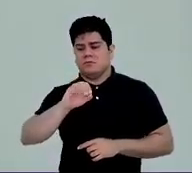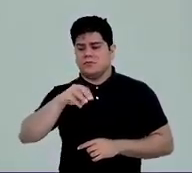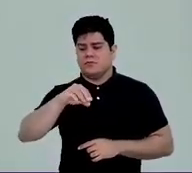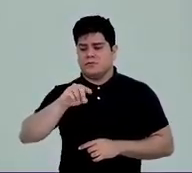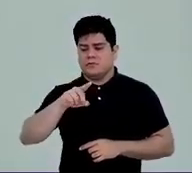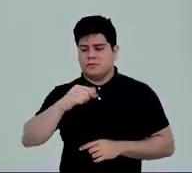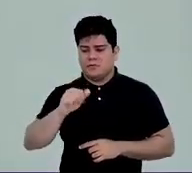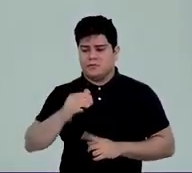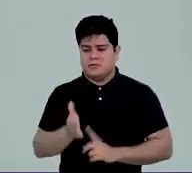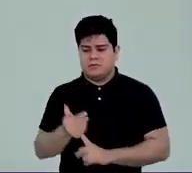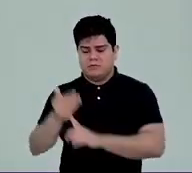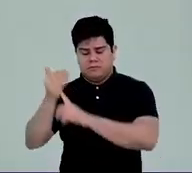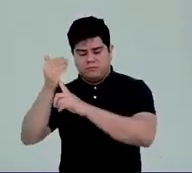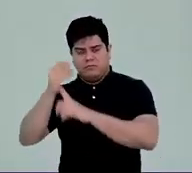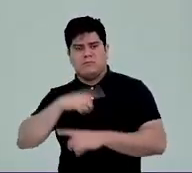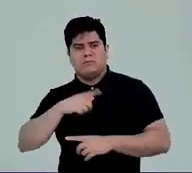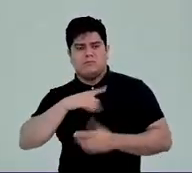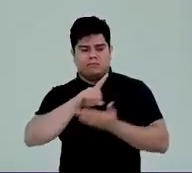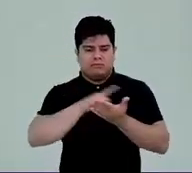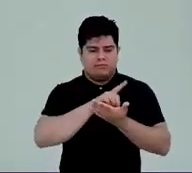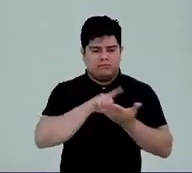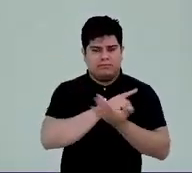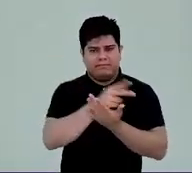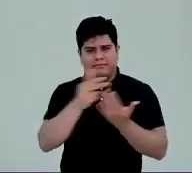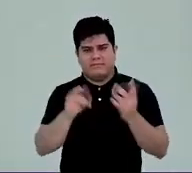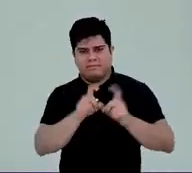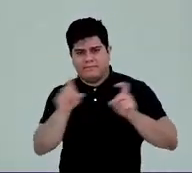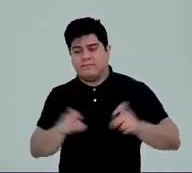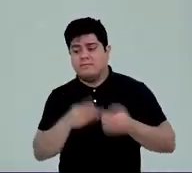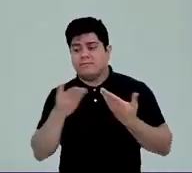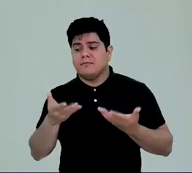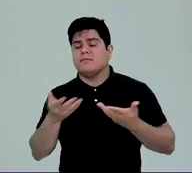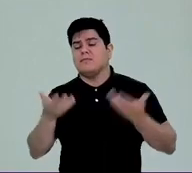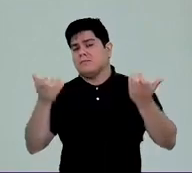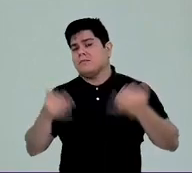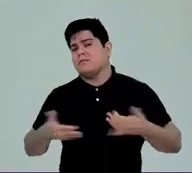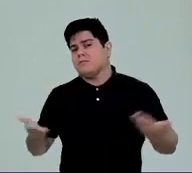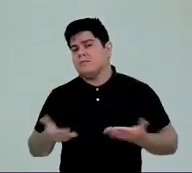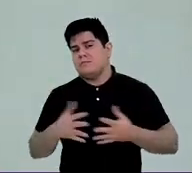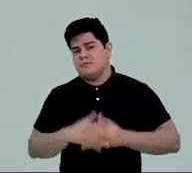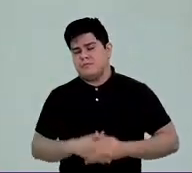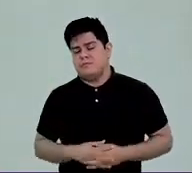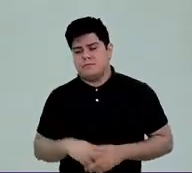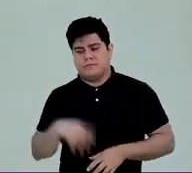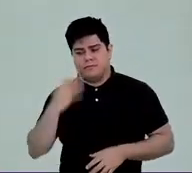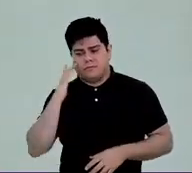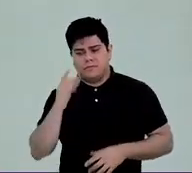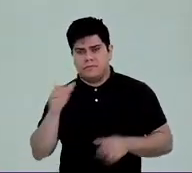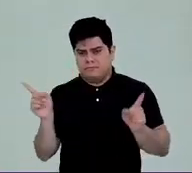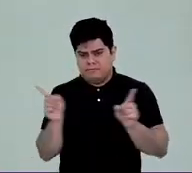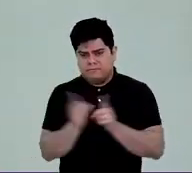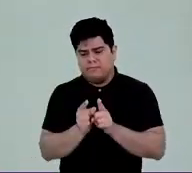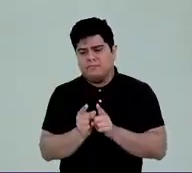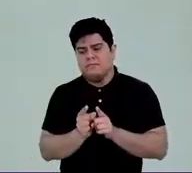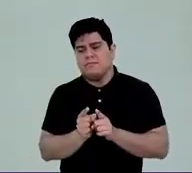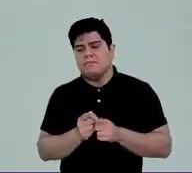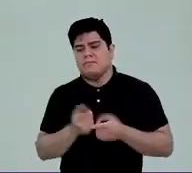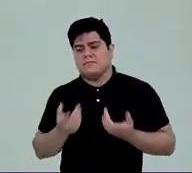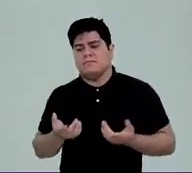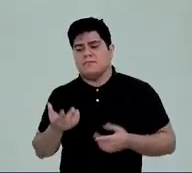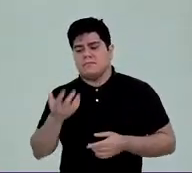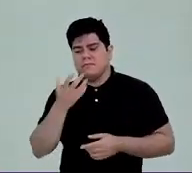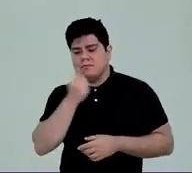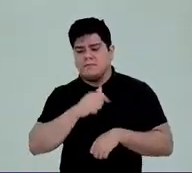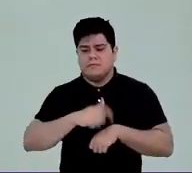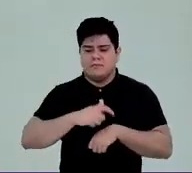present now. And I think that I can be quick in order to have a good conversation with